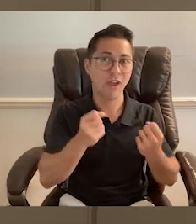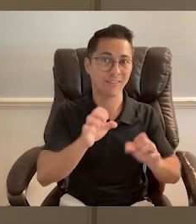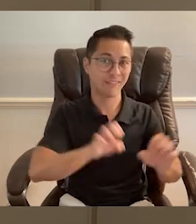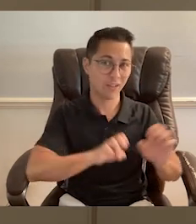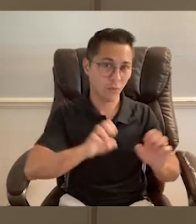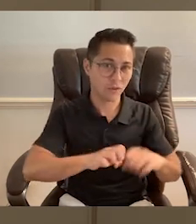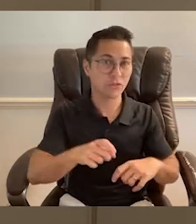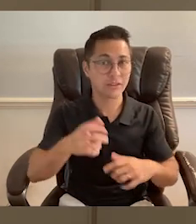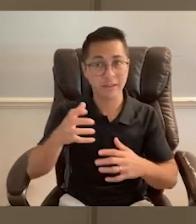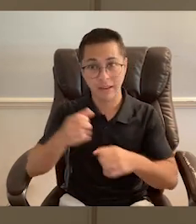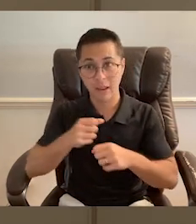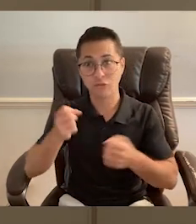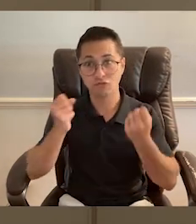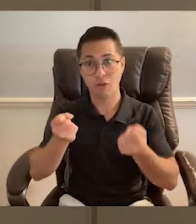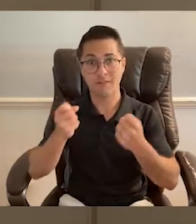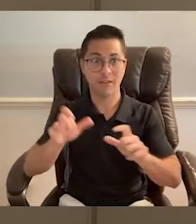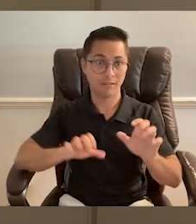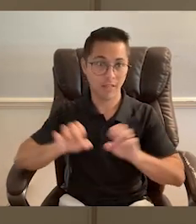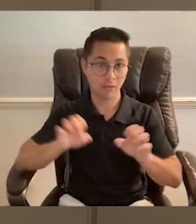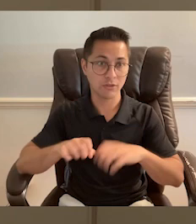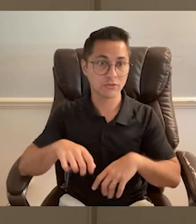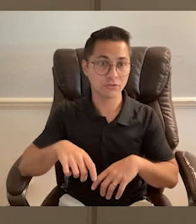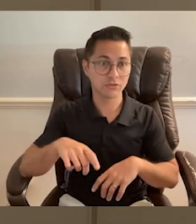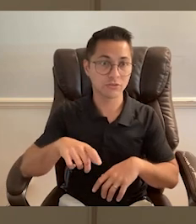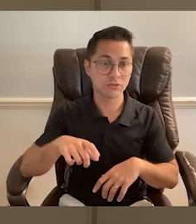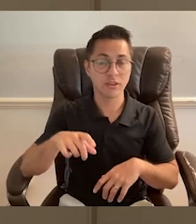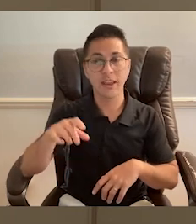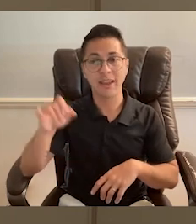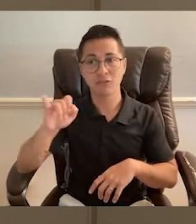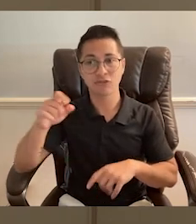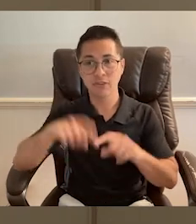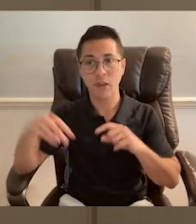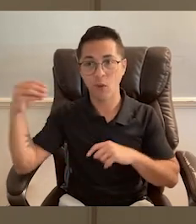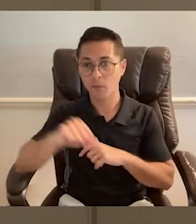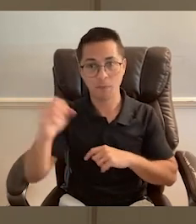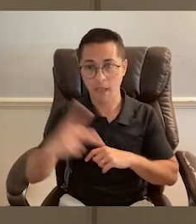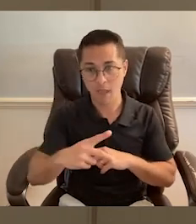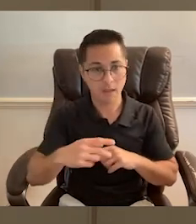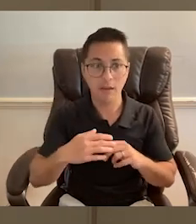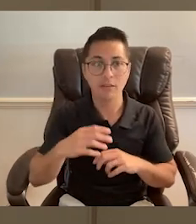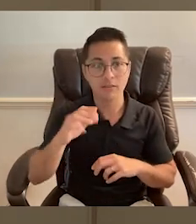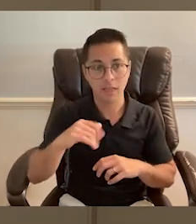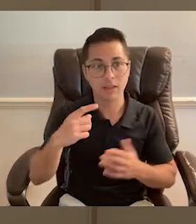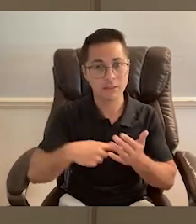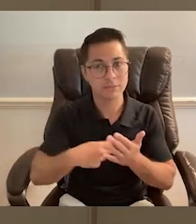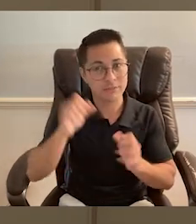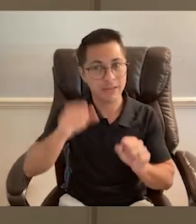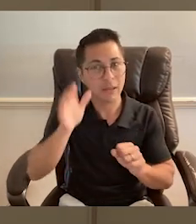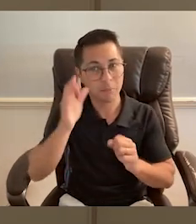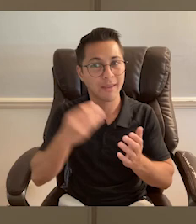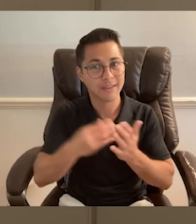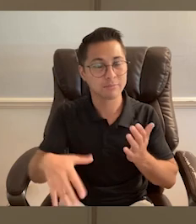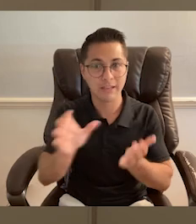because it would be what you provide. Well, I think what VR has done is really trying to get kids